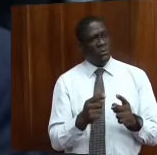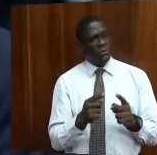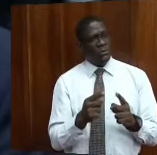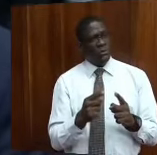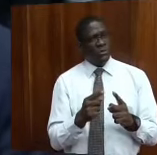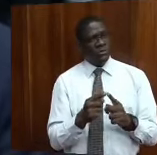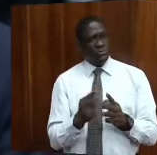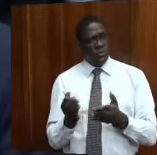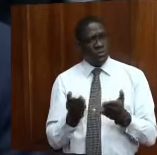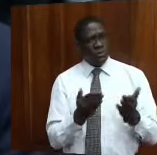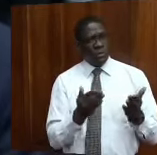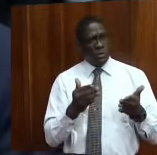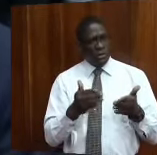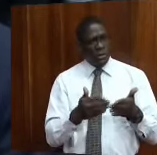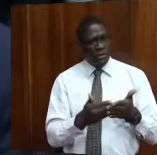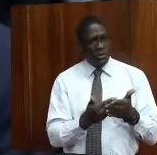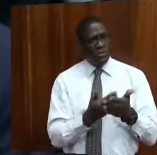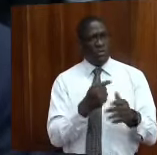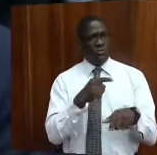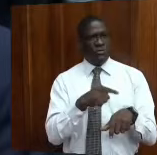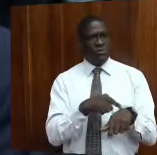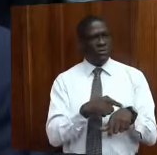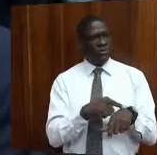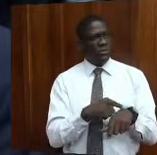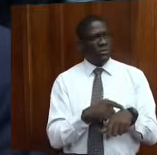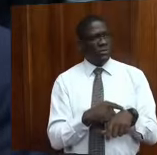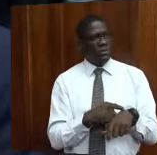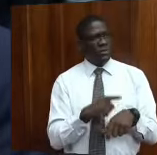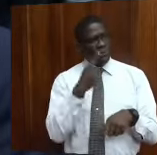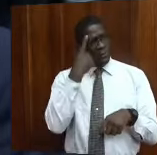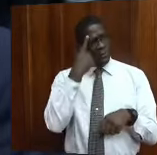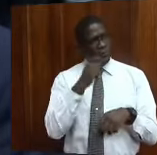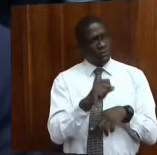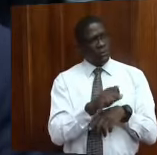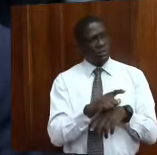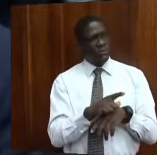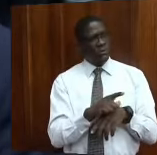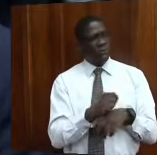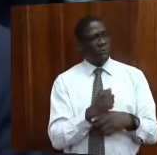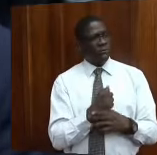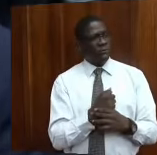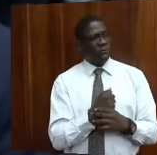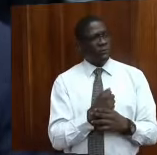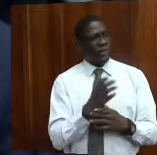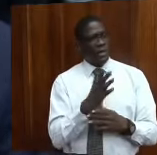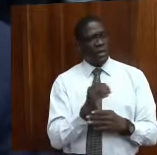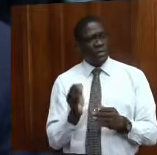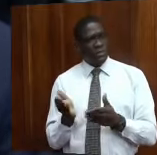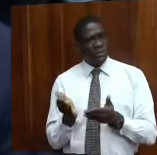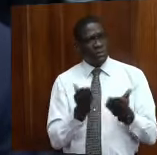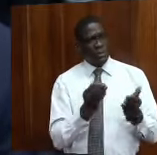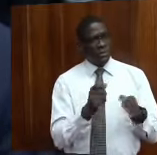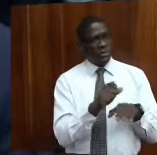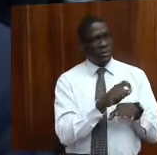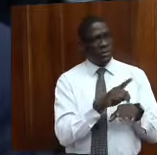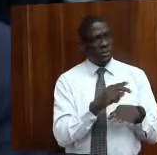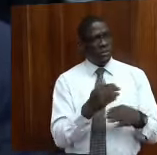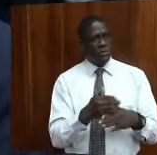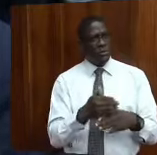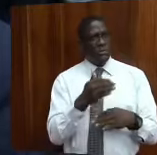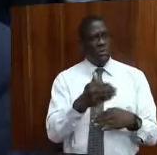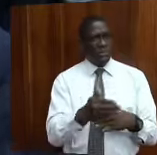new period of post-colonial transformation and modernization and to take St. Lucia to its next stage of